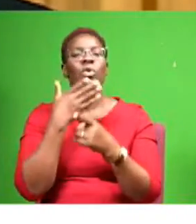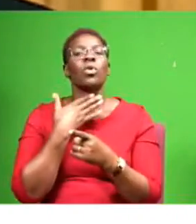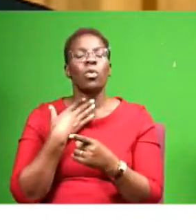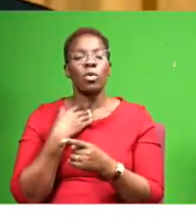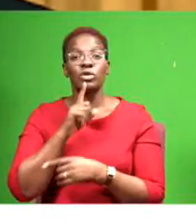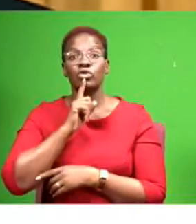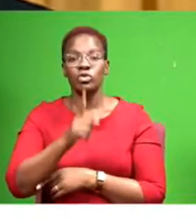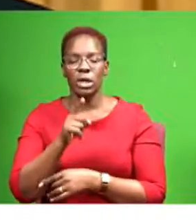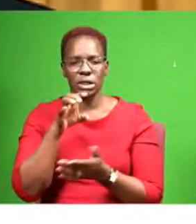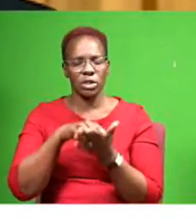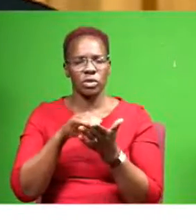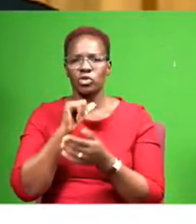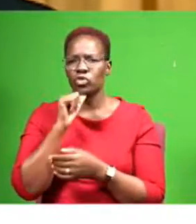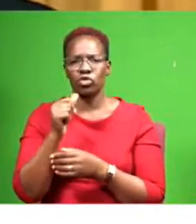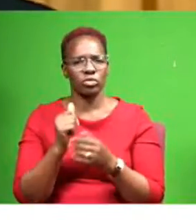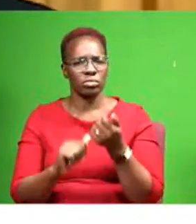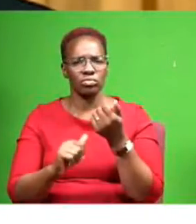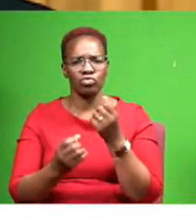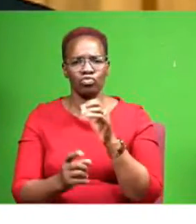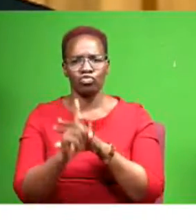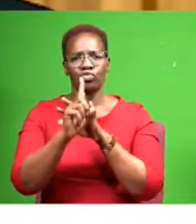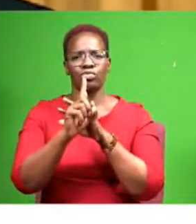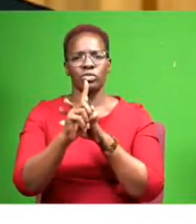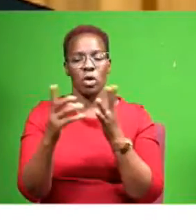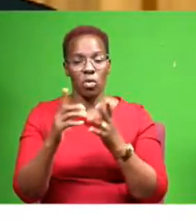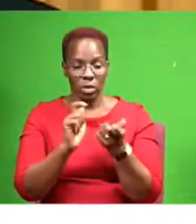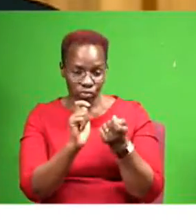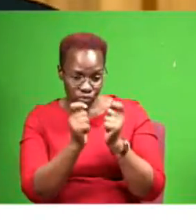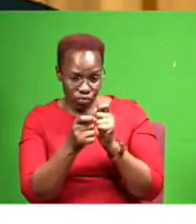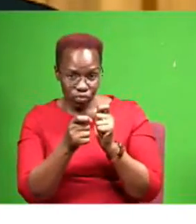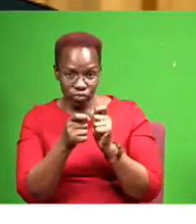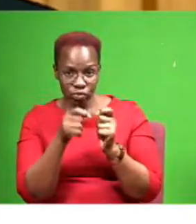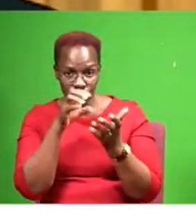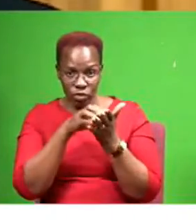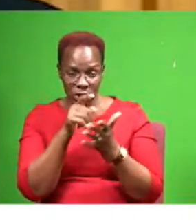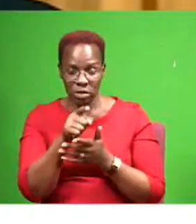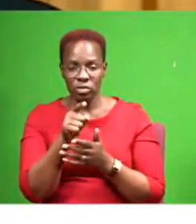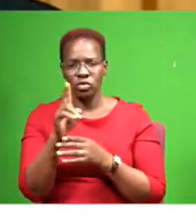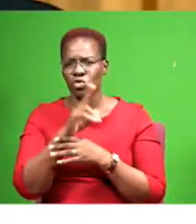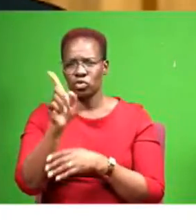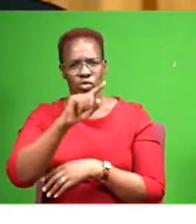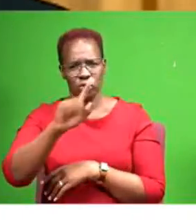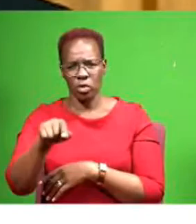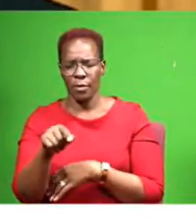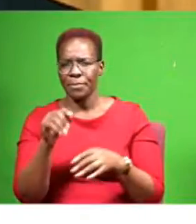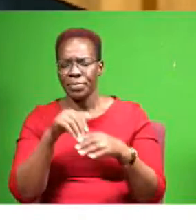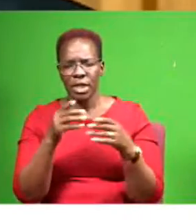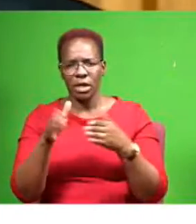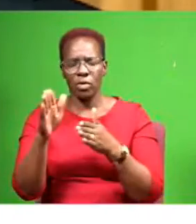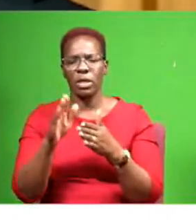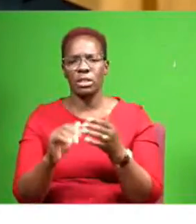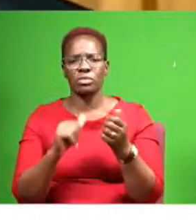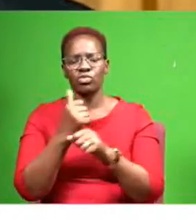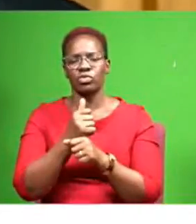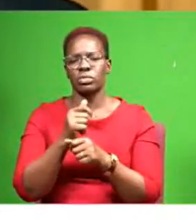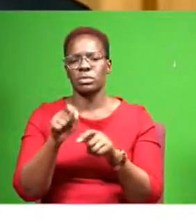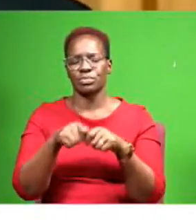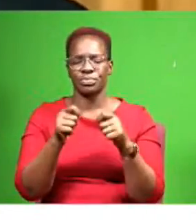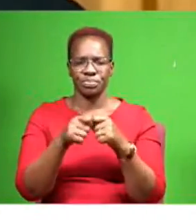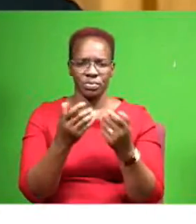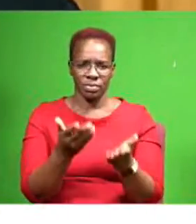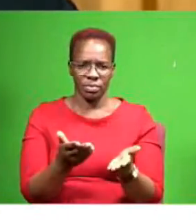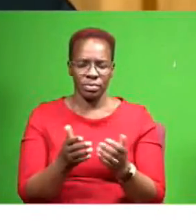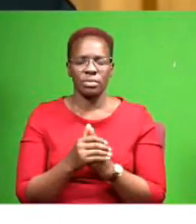a situation does not arise where the amendment provisions are abused in a way that results in dismemberment.